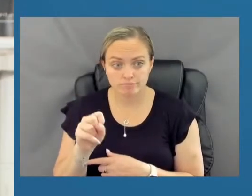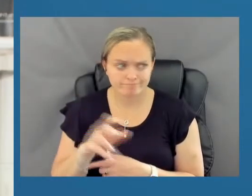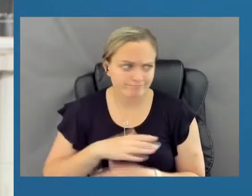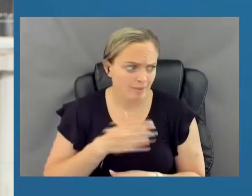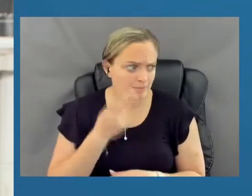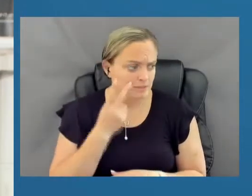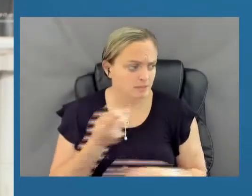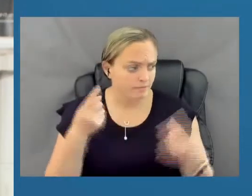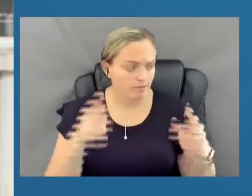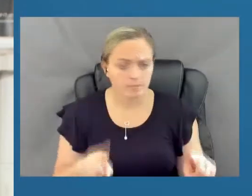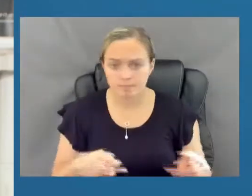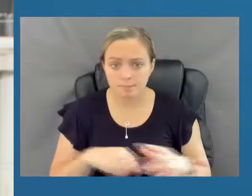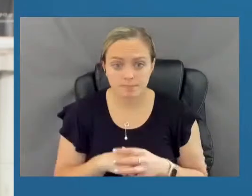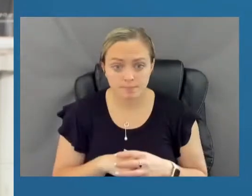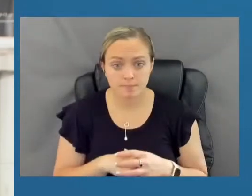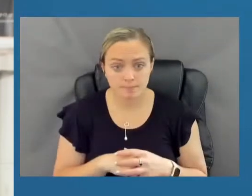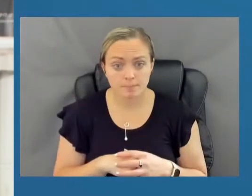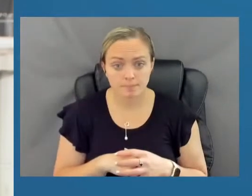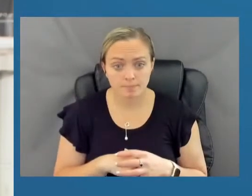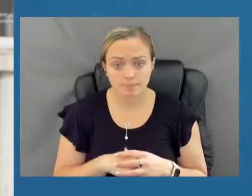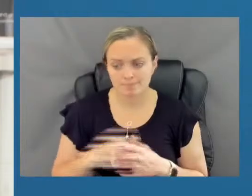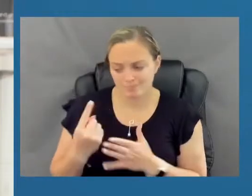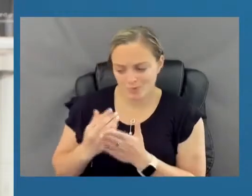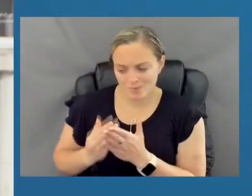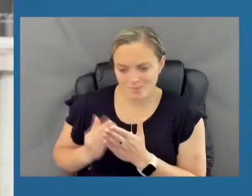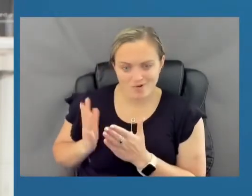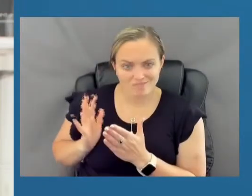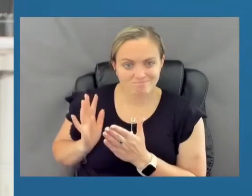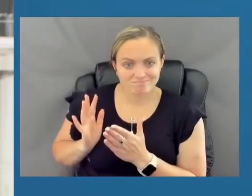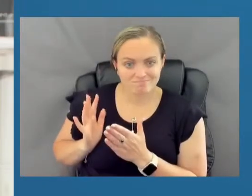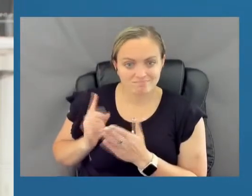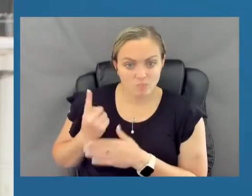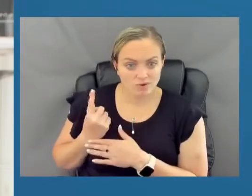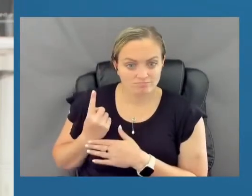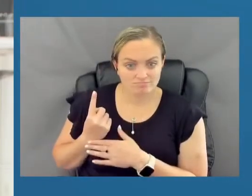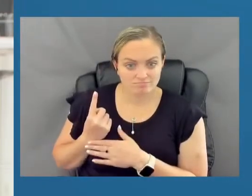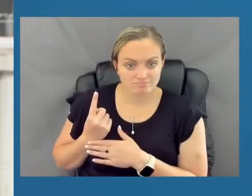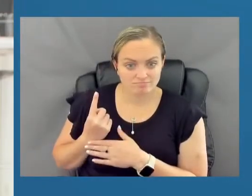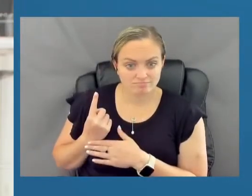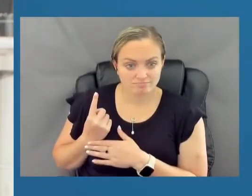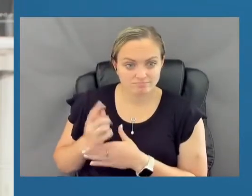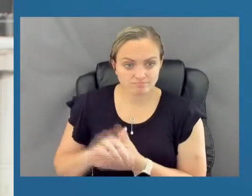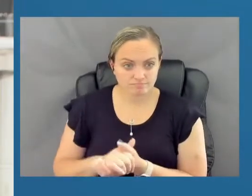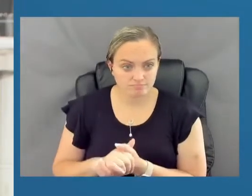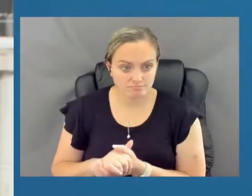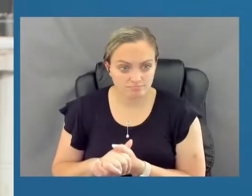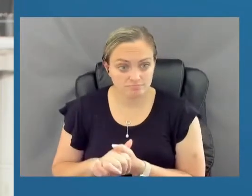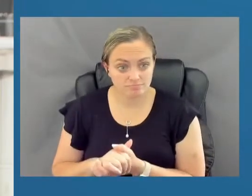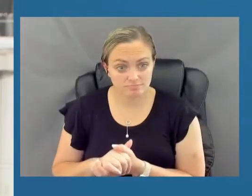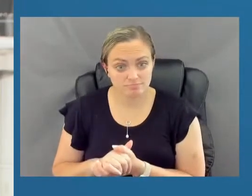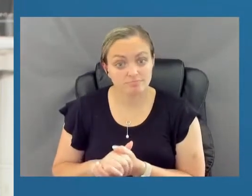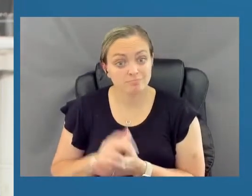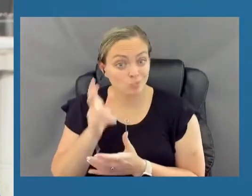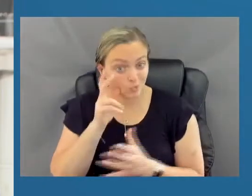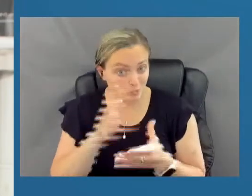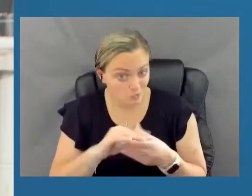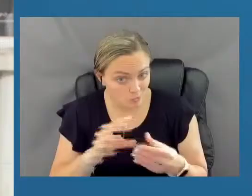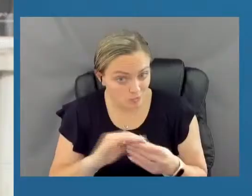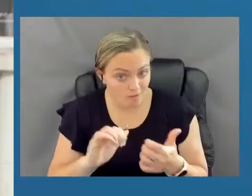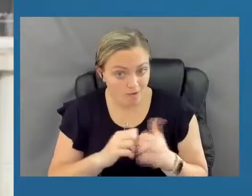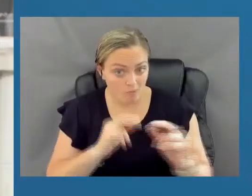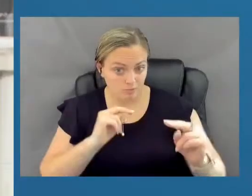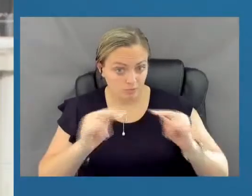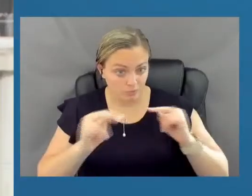along. That's just one part of the strategy, just one part. You heard the story of how I had to negotiate